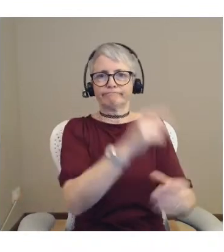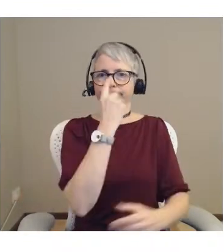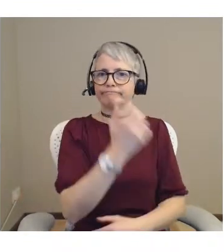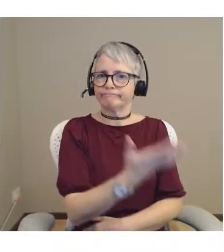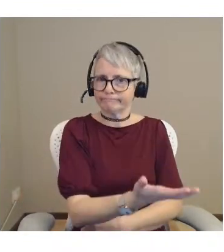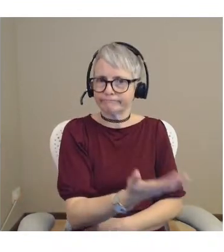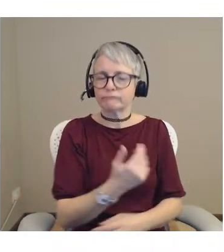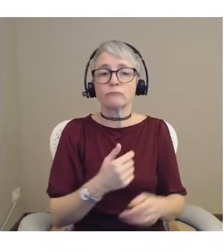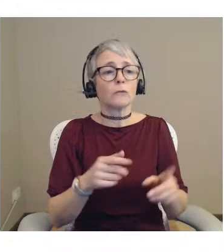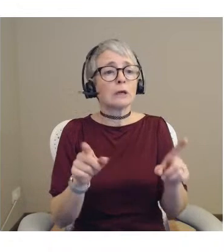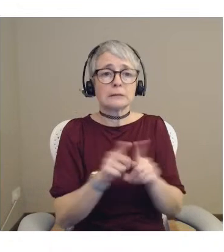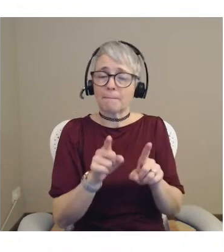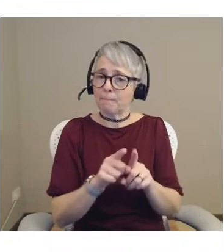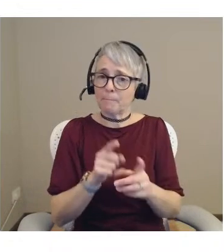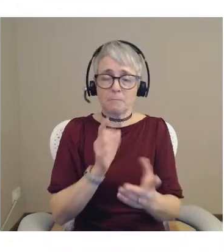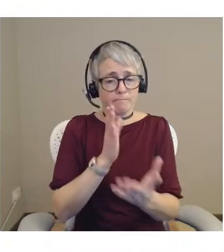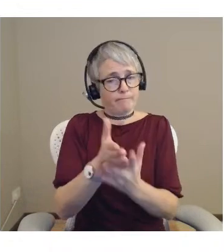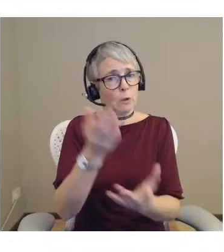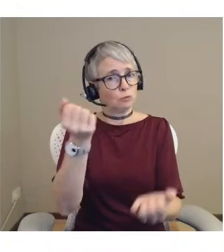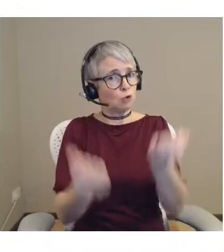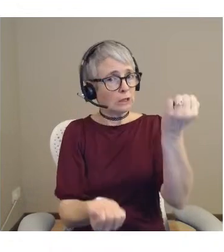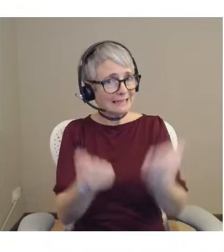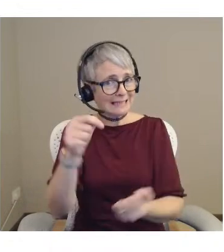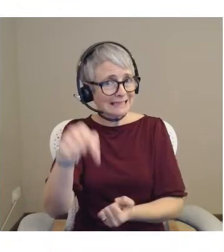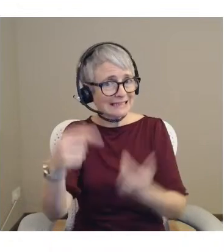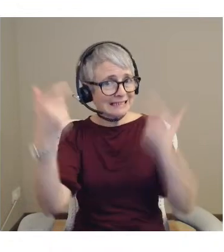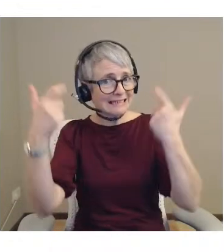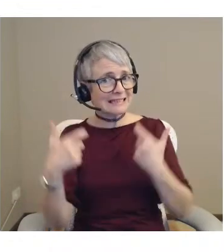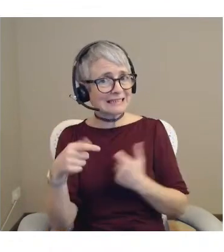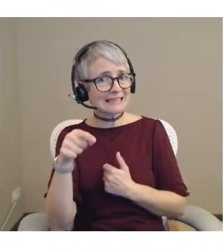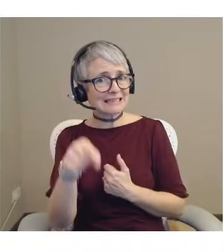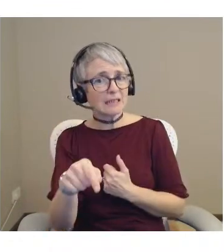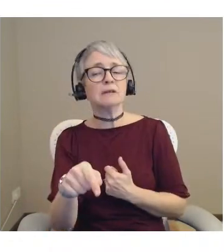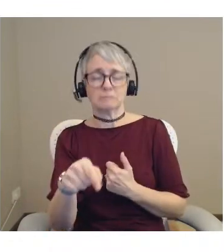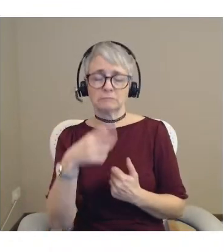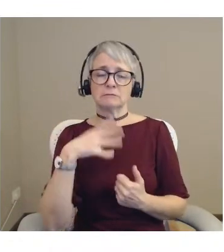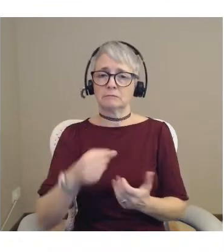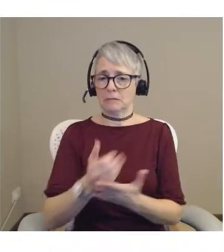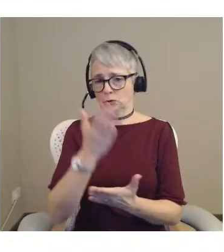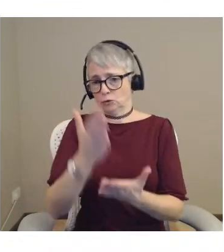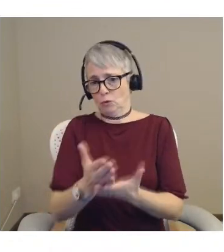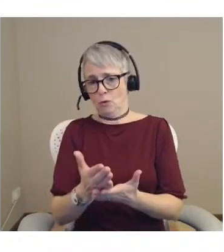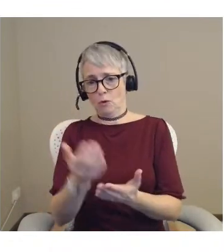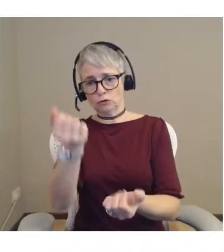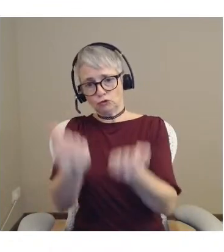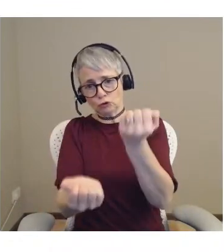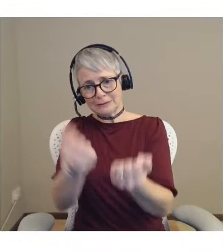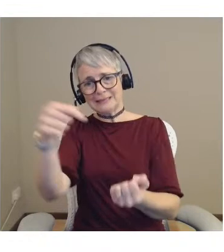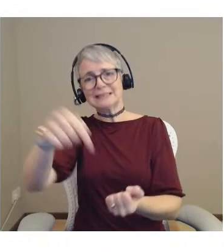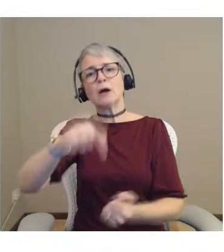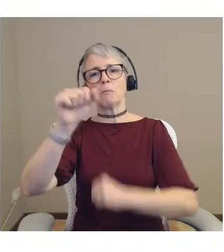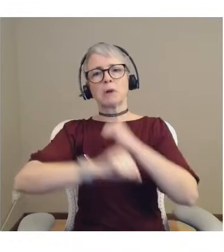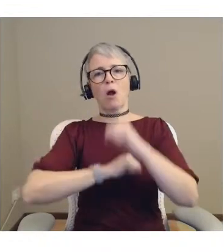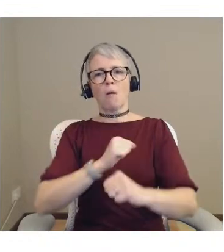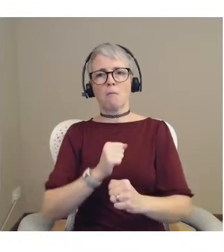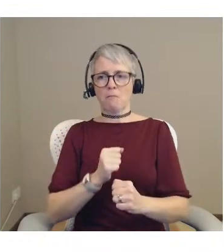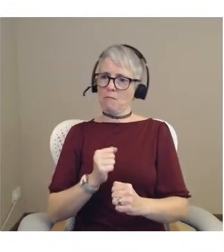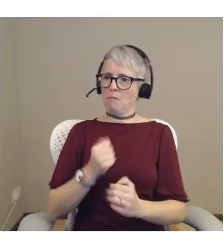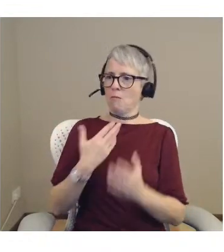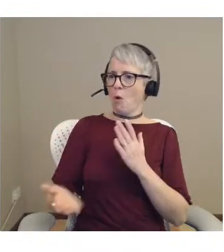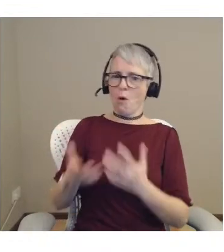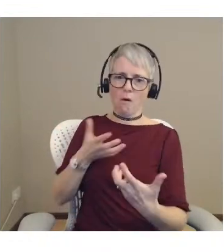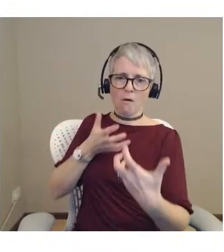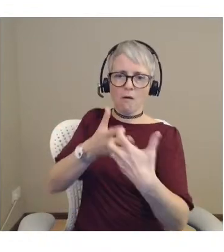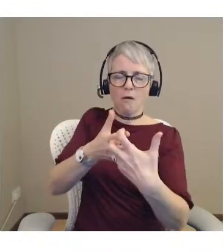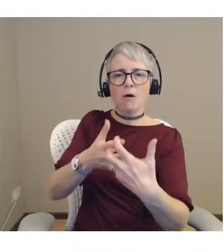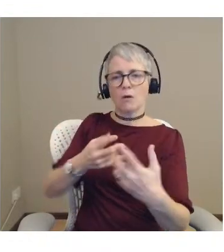to justice, in which is not only to make justice more inclusive to persons with disabilities when we use them, but